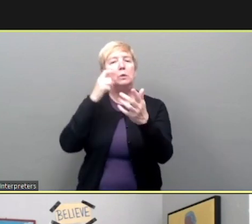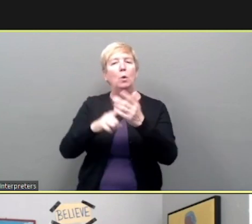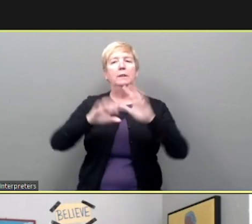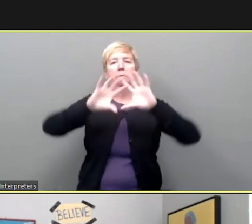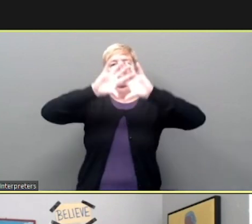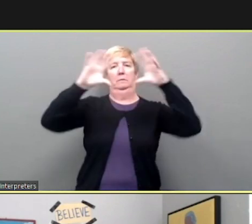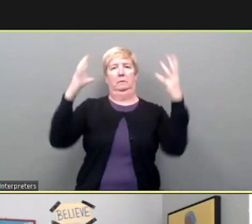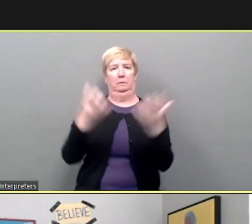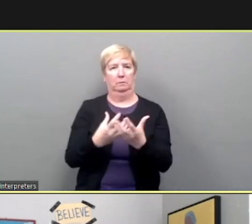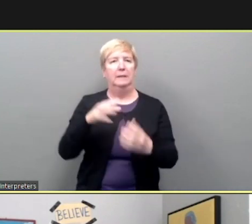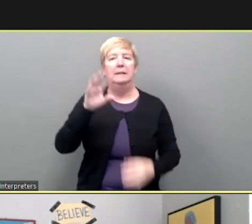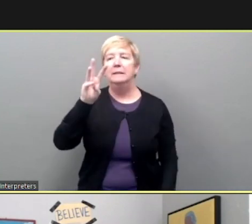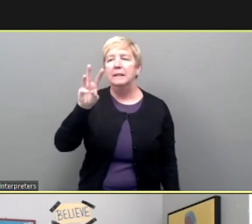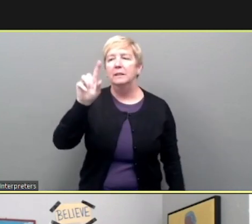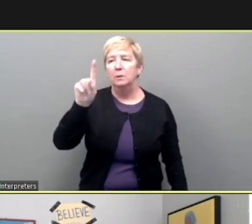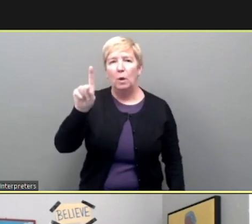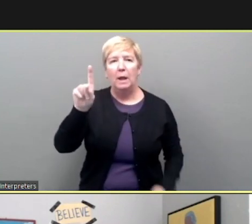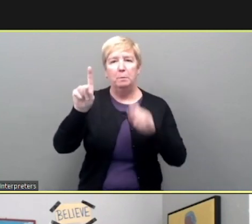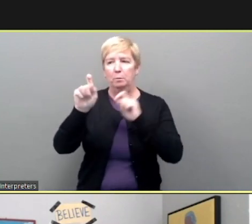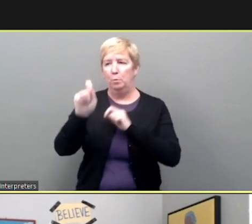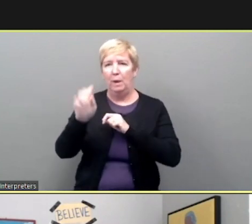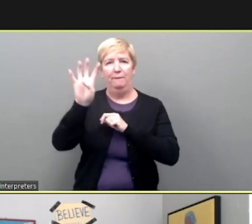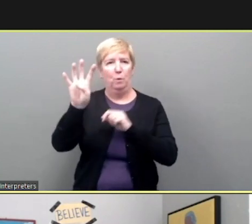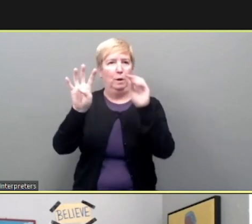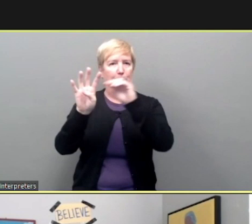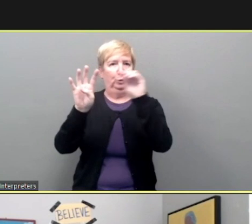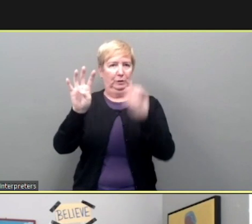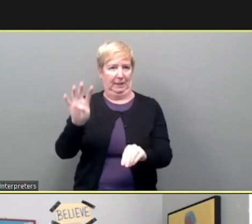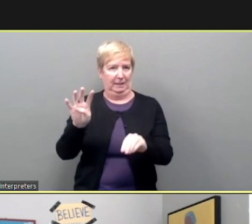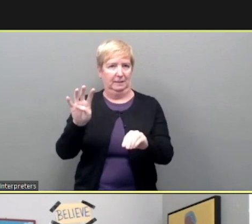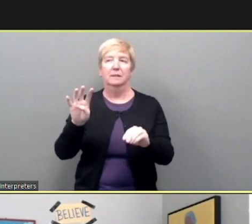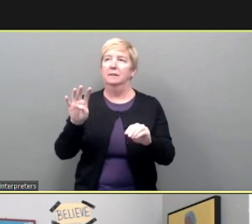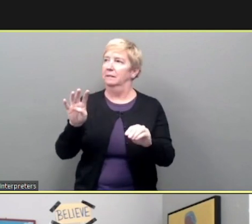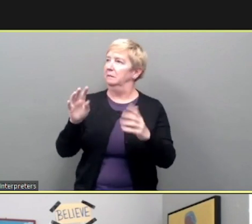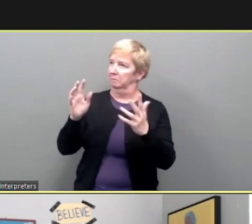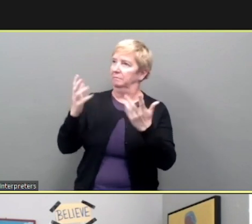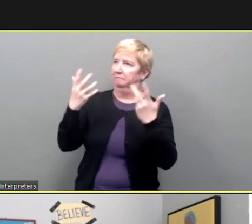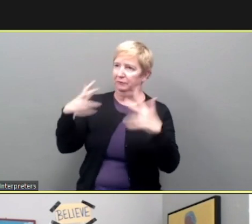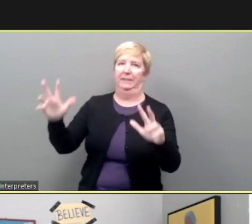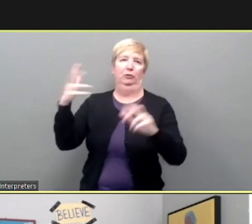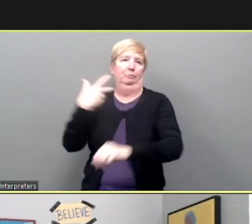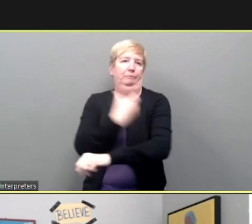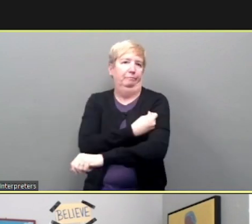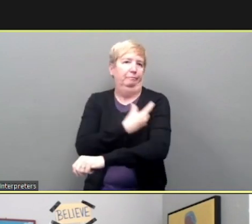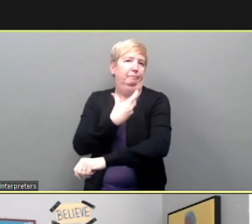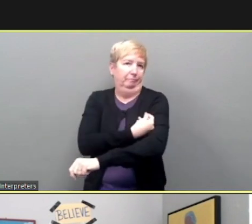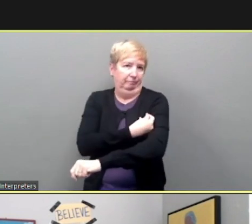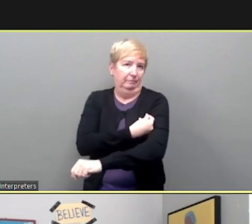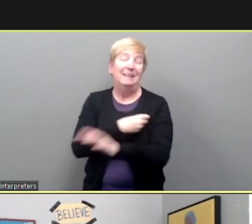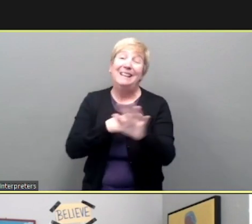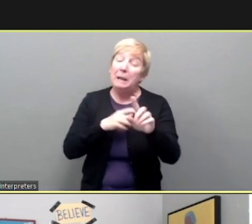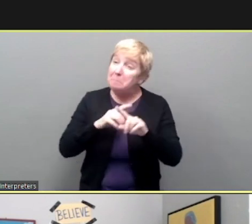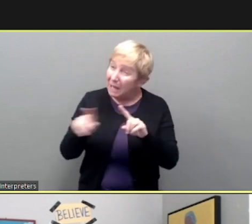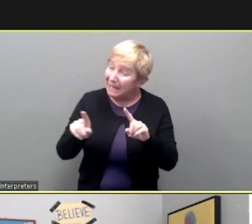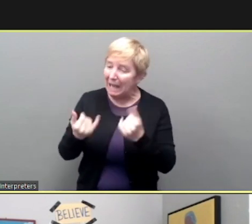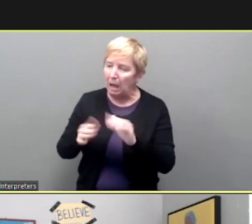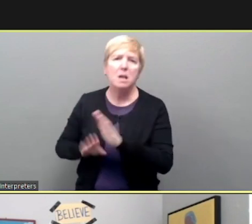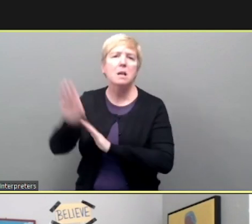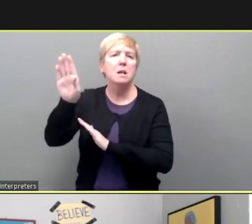population, 61.4% of all New Mexicans are vaccinated. However, we are having a surge because